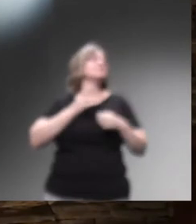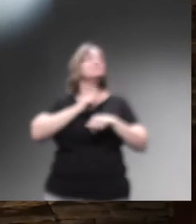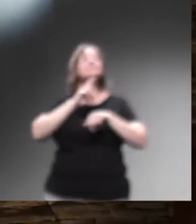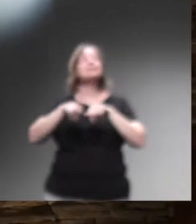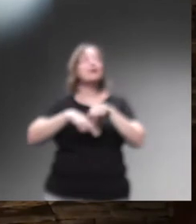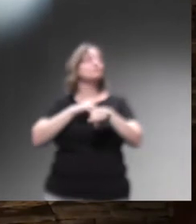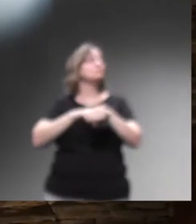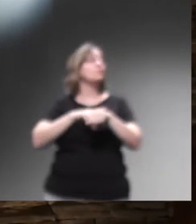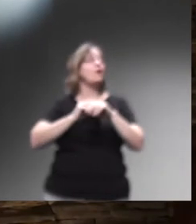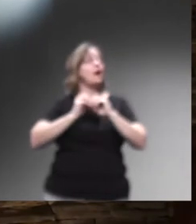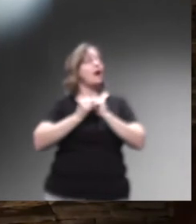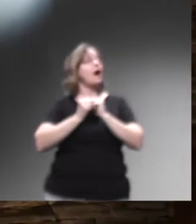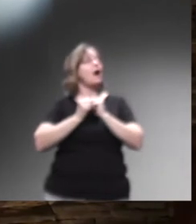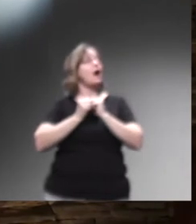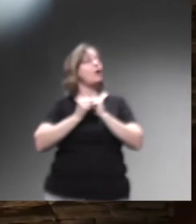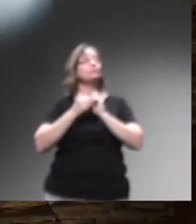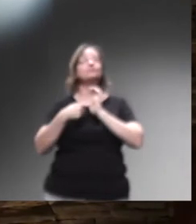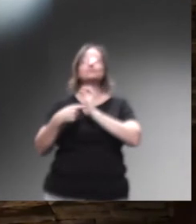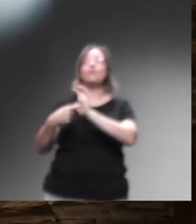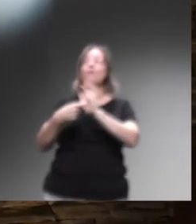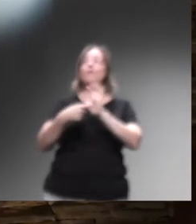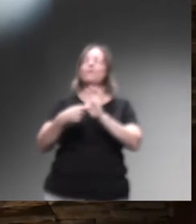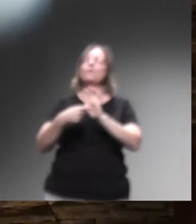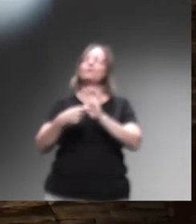is prayer, to be a